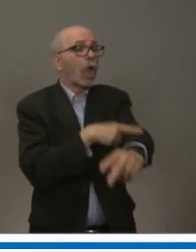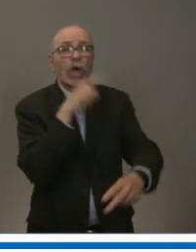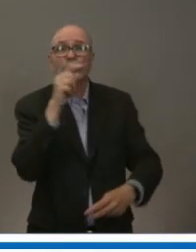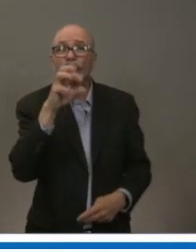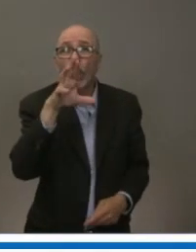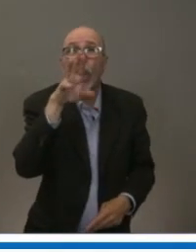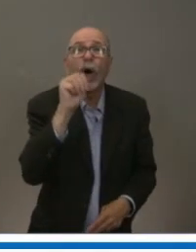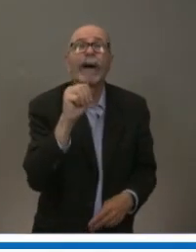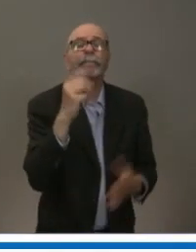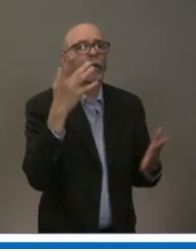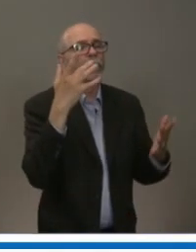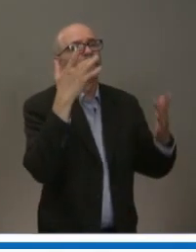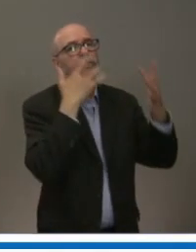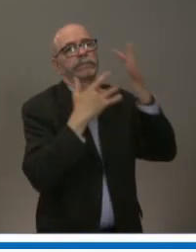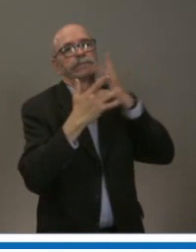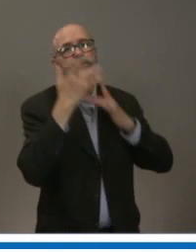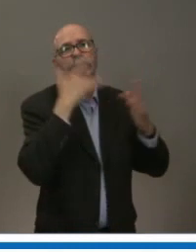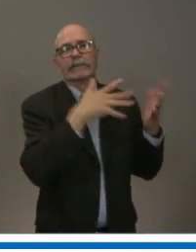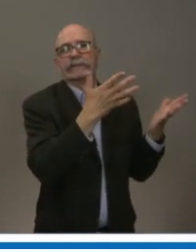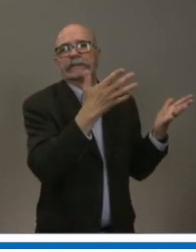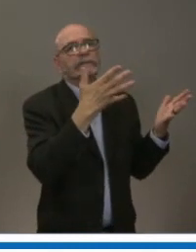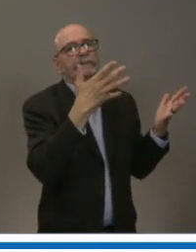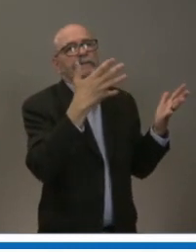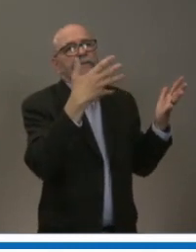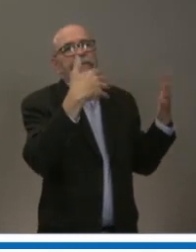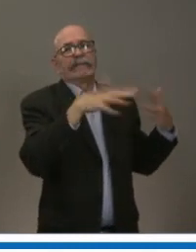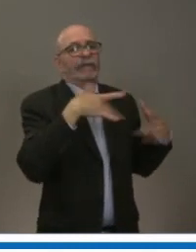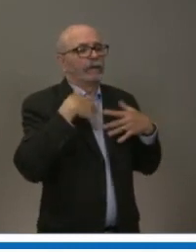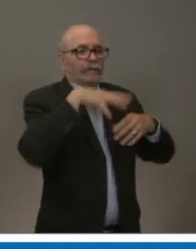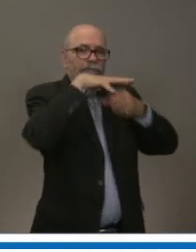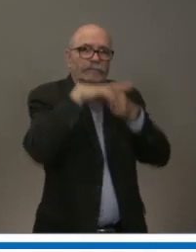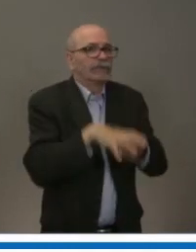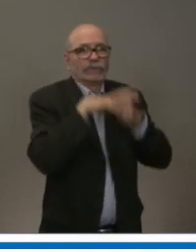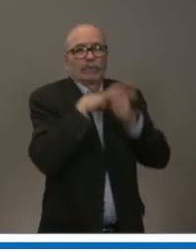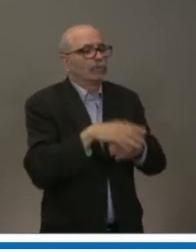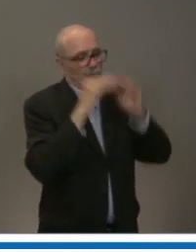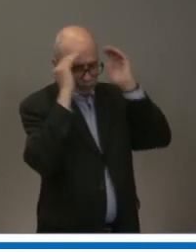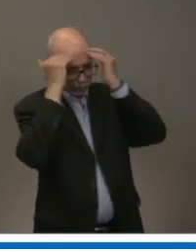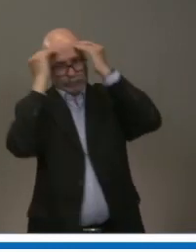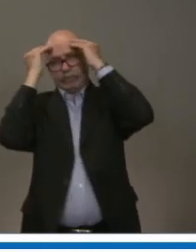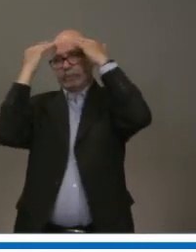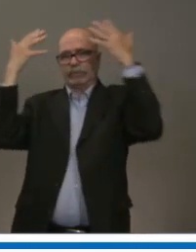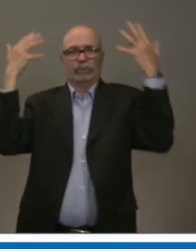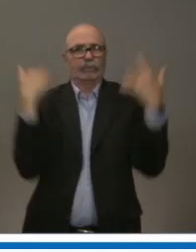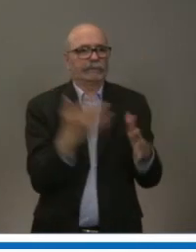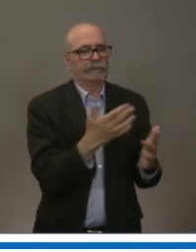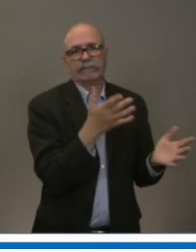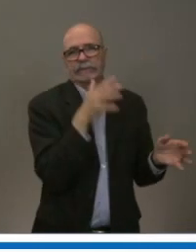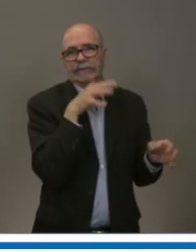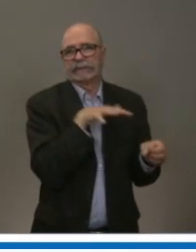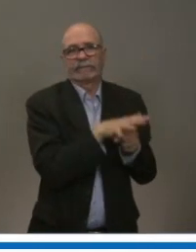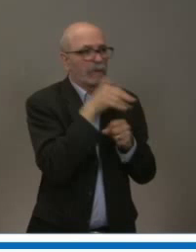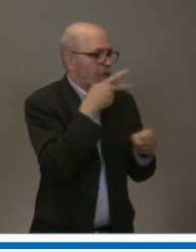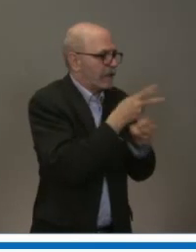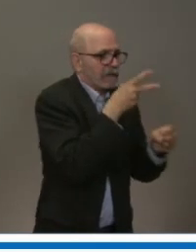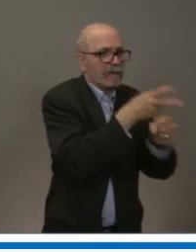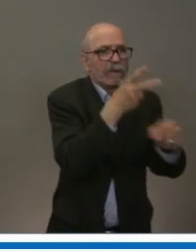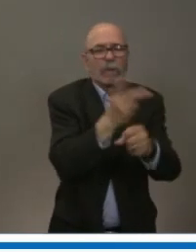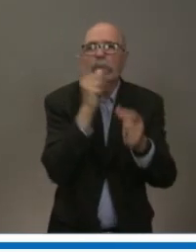creates significant strain in our healthcare system and challenges the ability to deliver essential